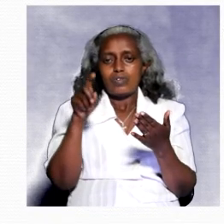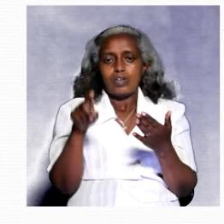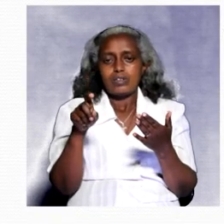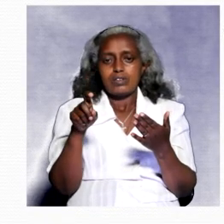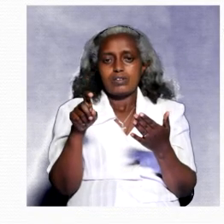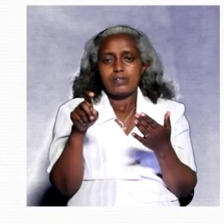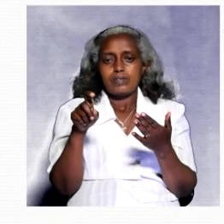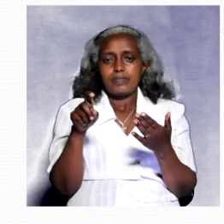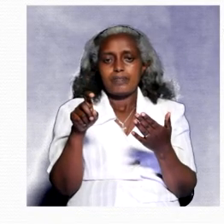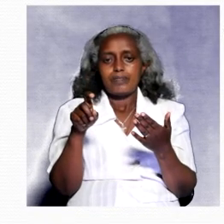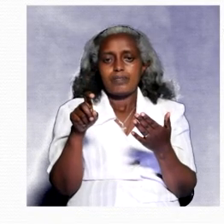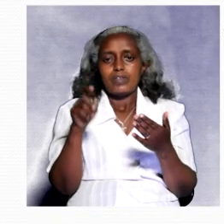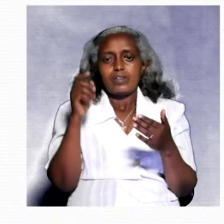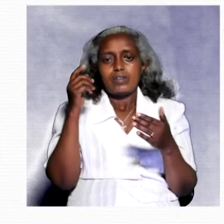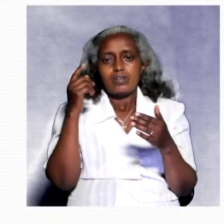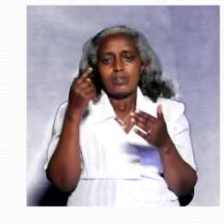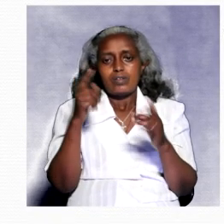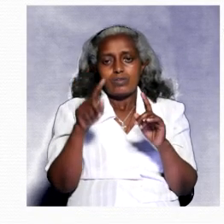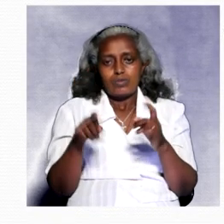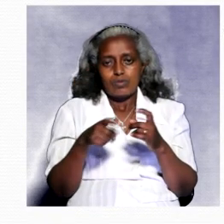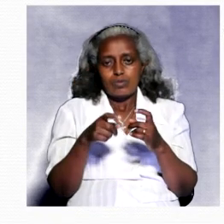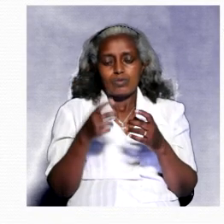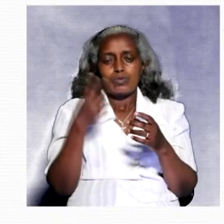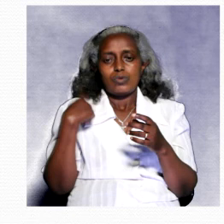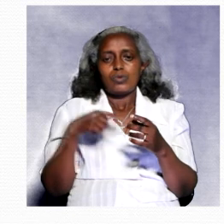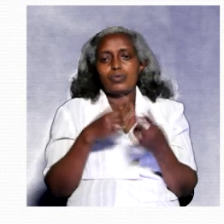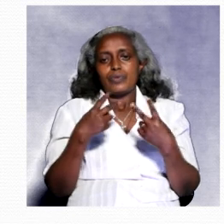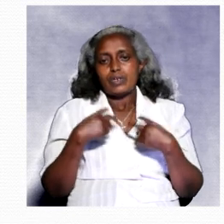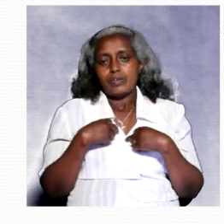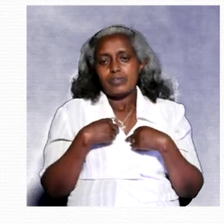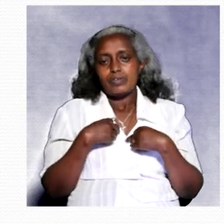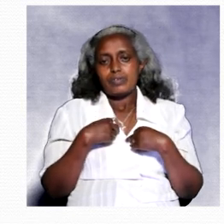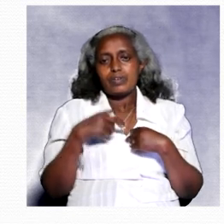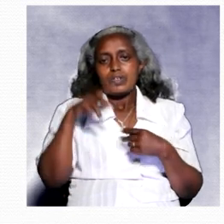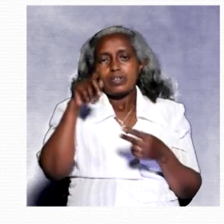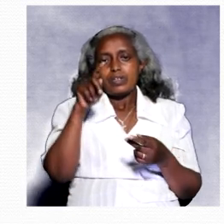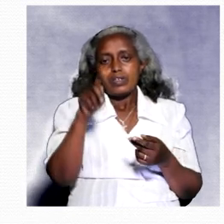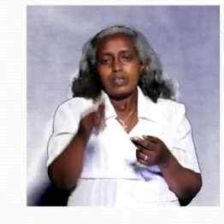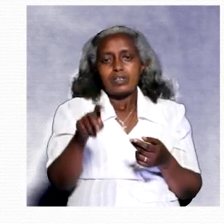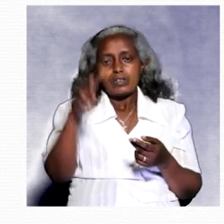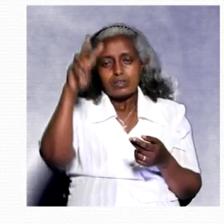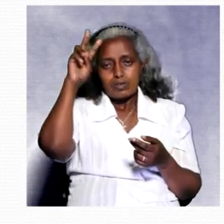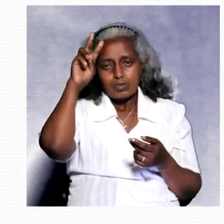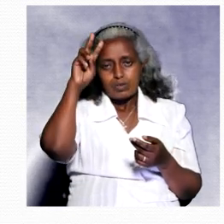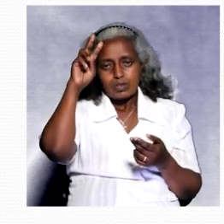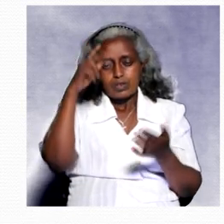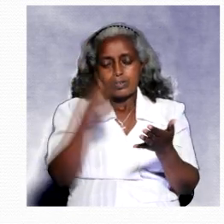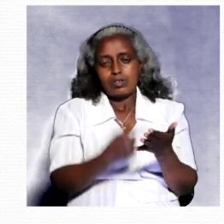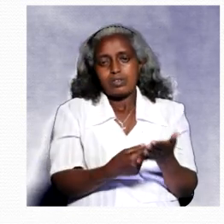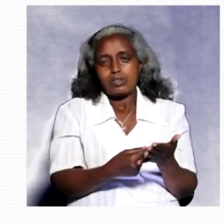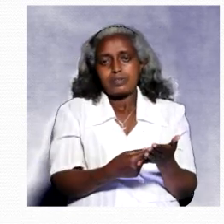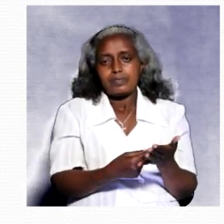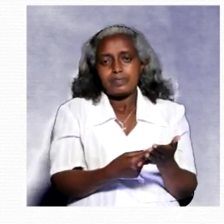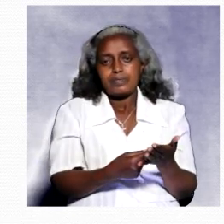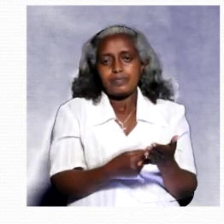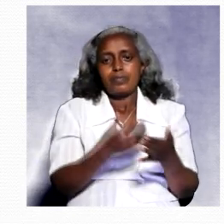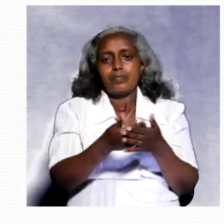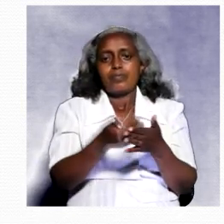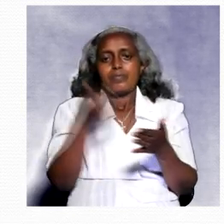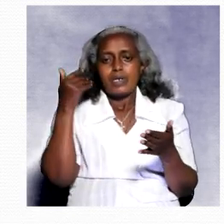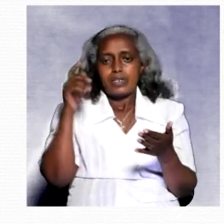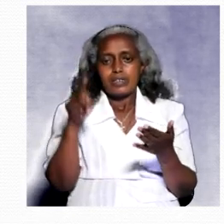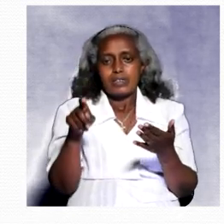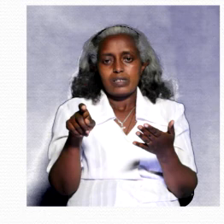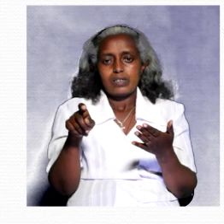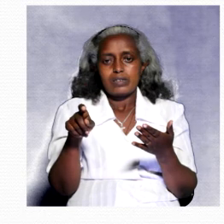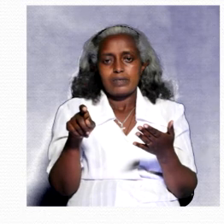12x into, we have x squared here minus